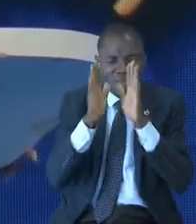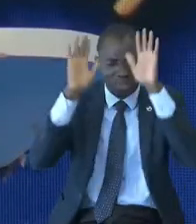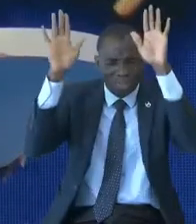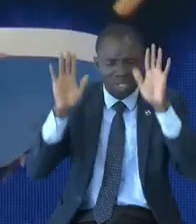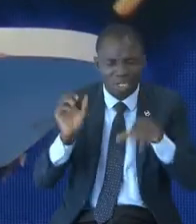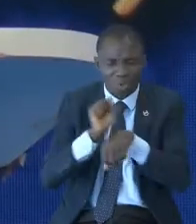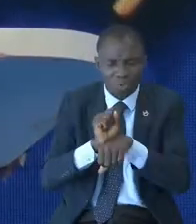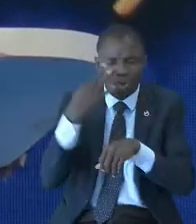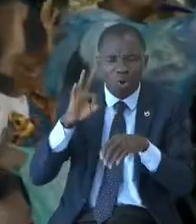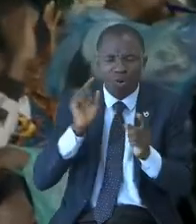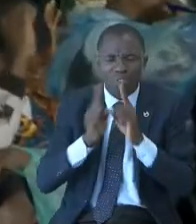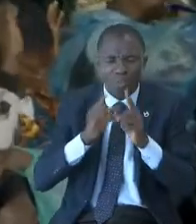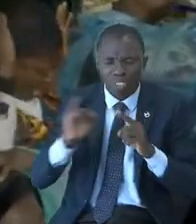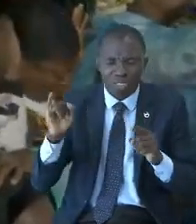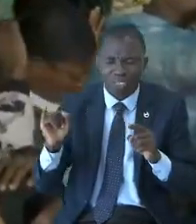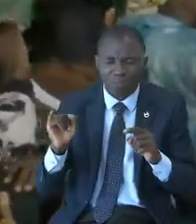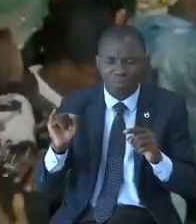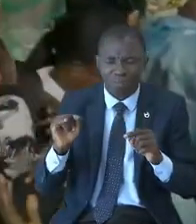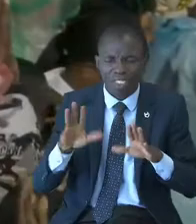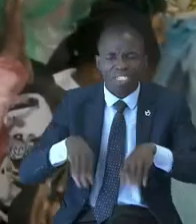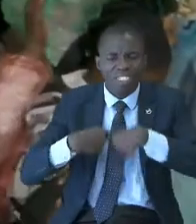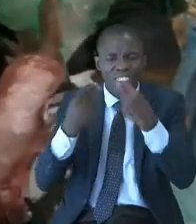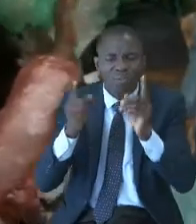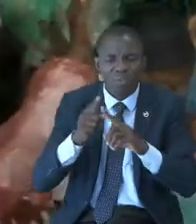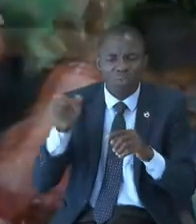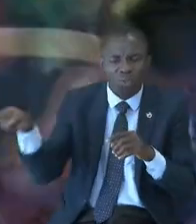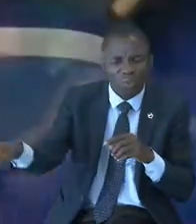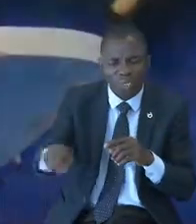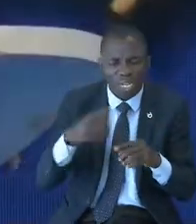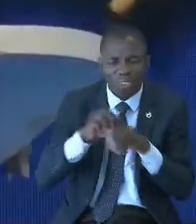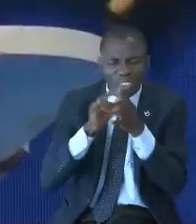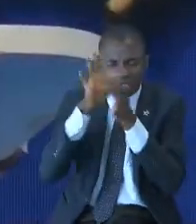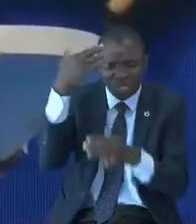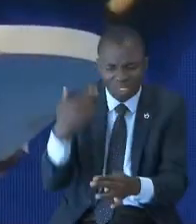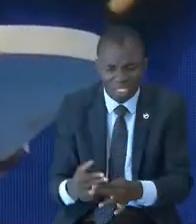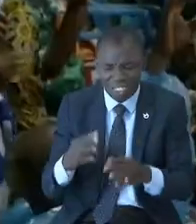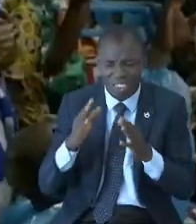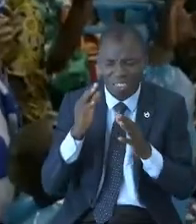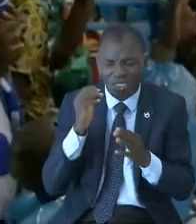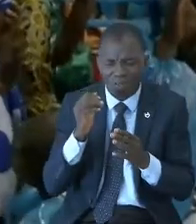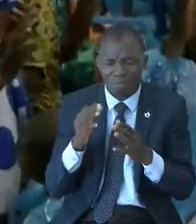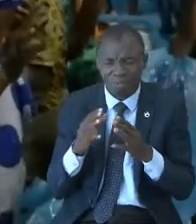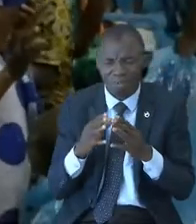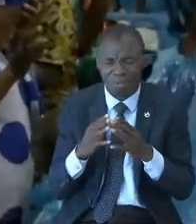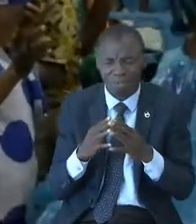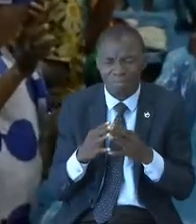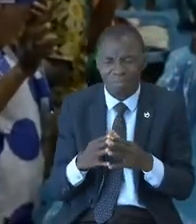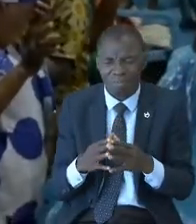of speaking, Amen. Give to them in Jesus' name.